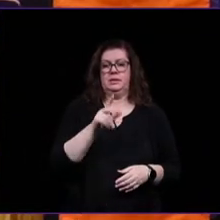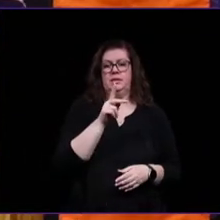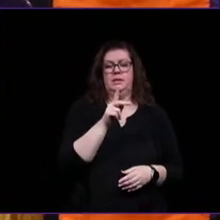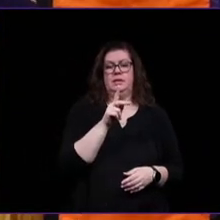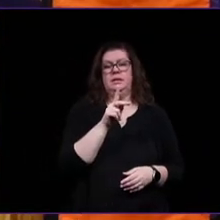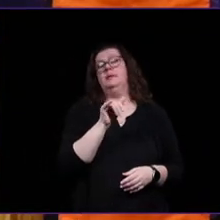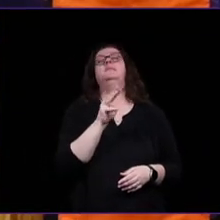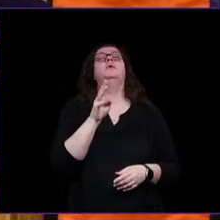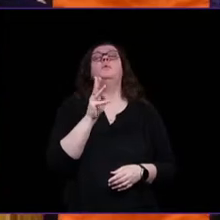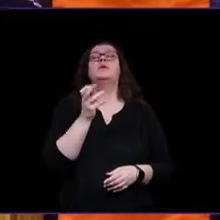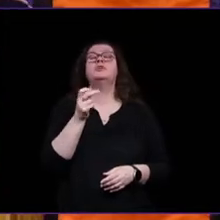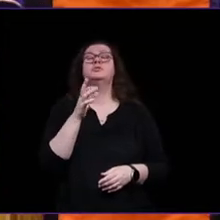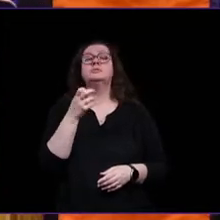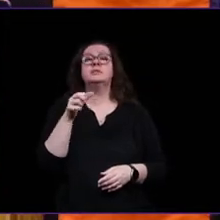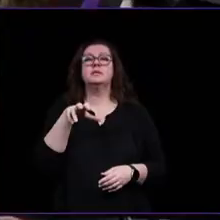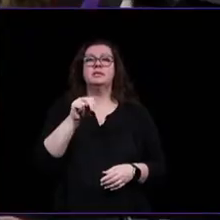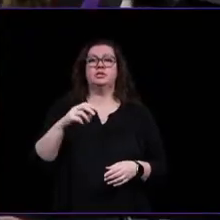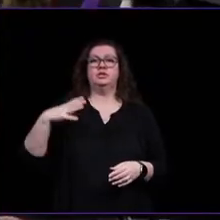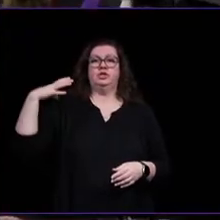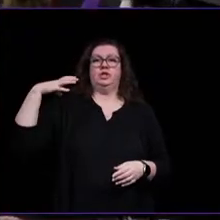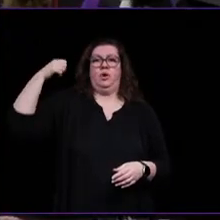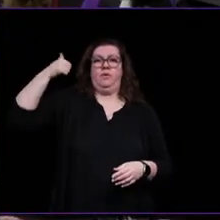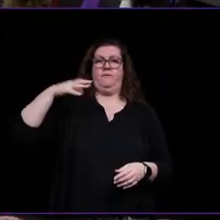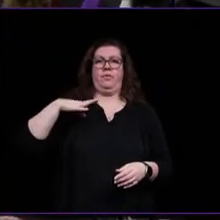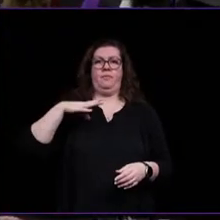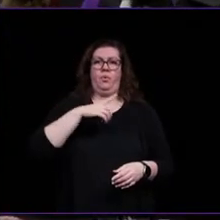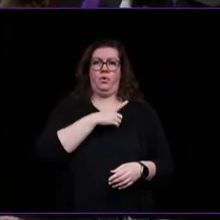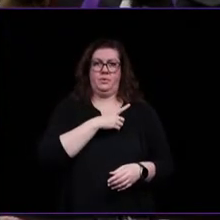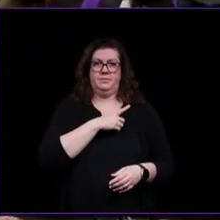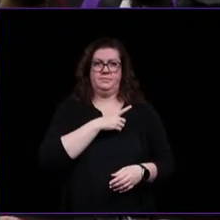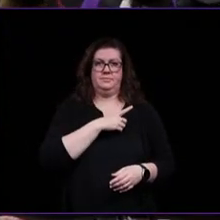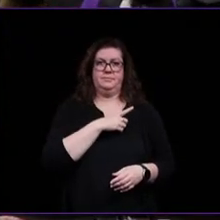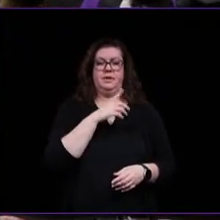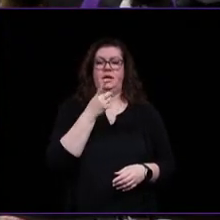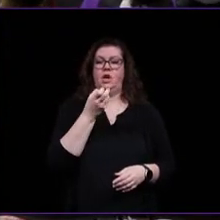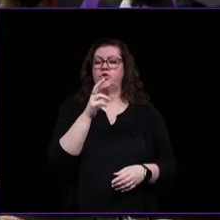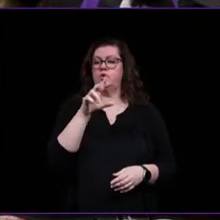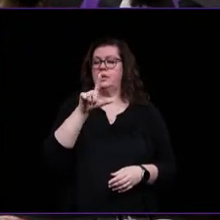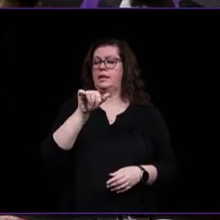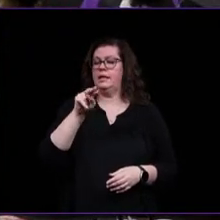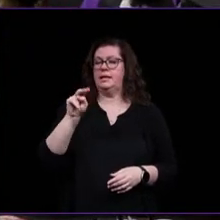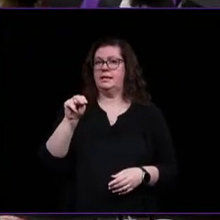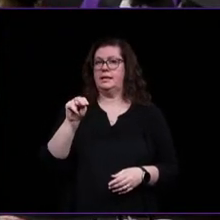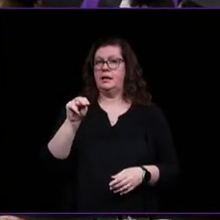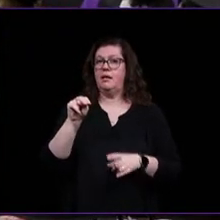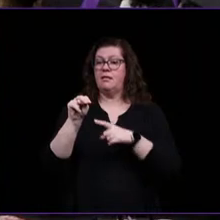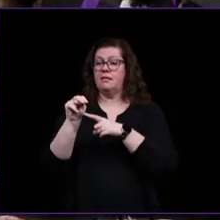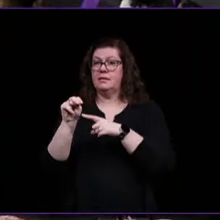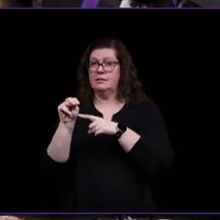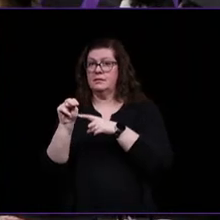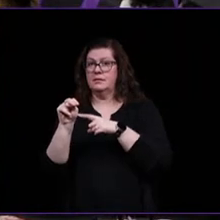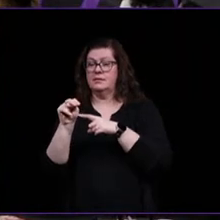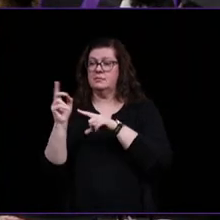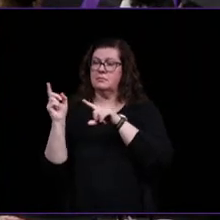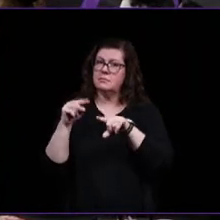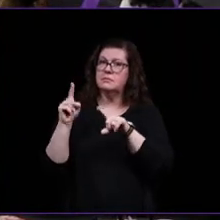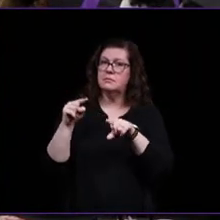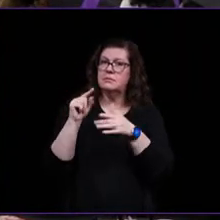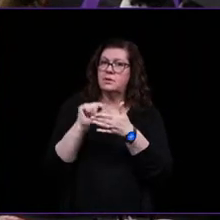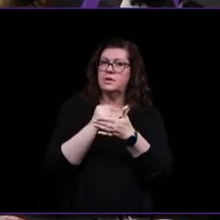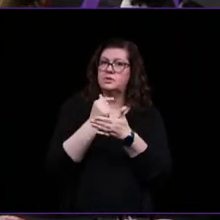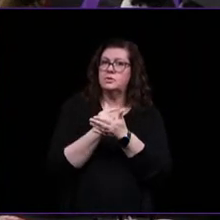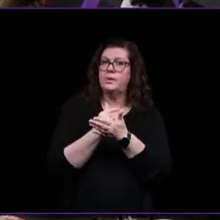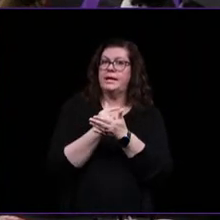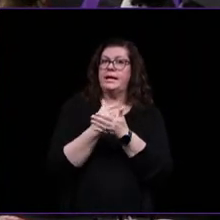Wilkerson, Chair of the Board. Dr. Lewis Lynn. By the way, he has been attending commencement ceremonies